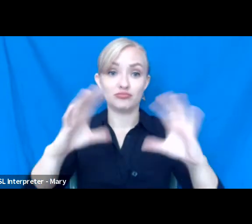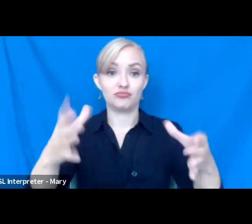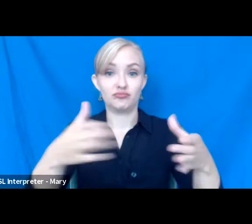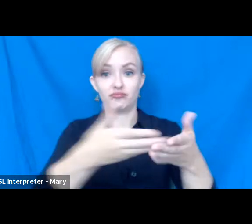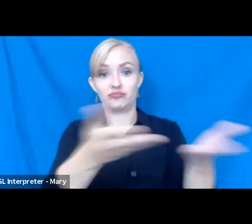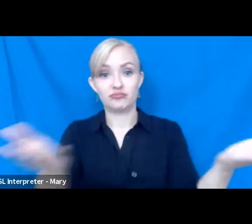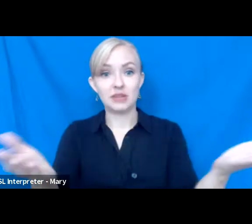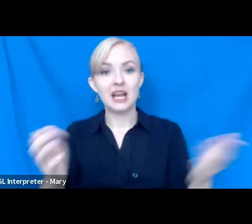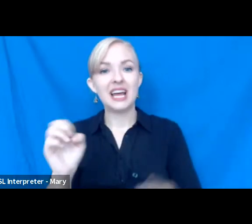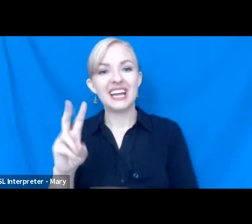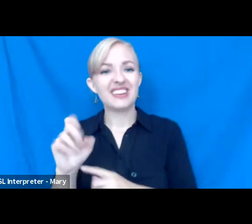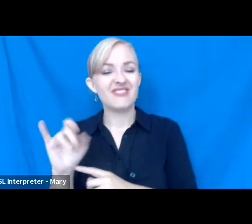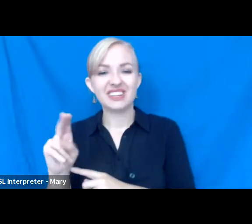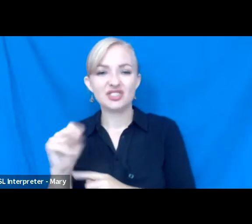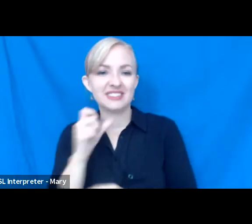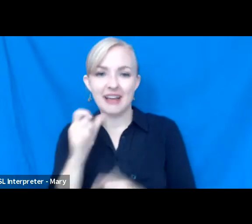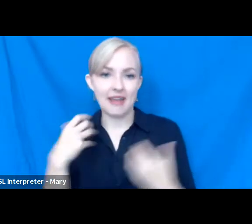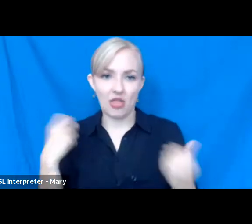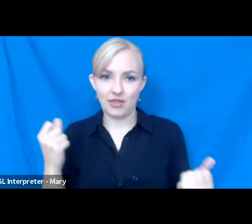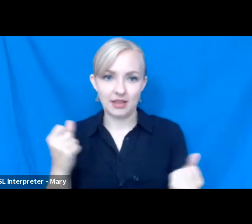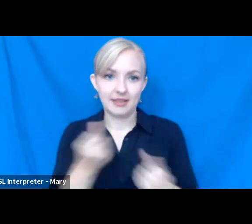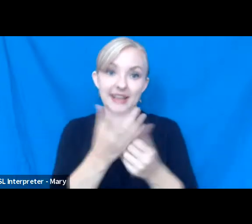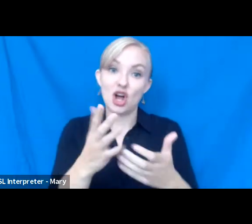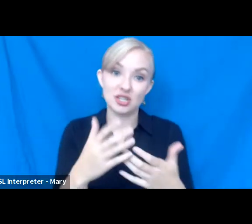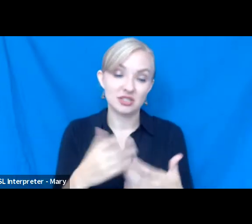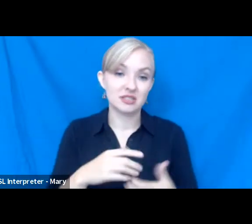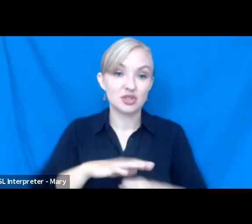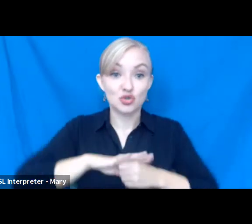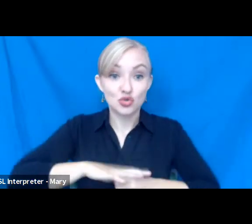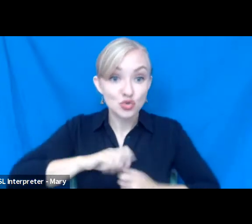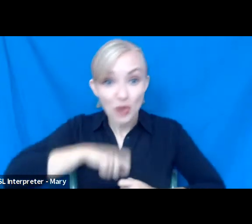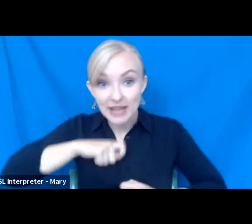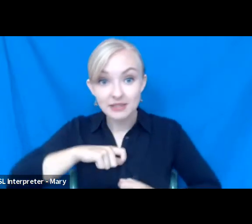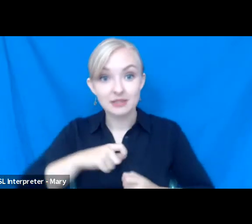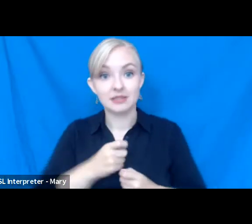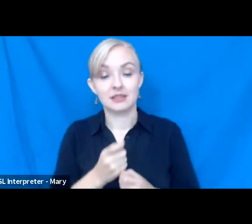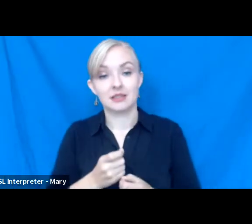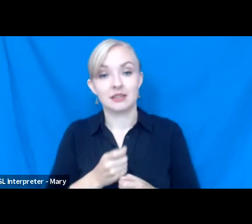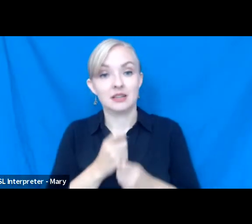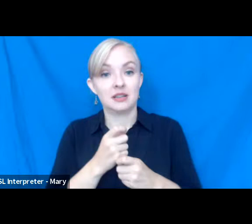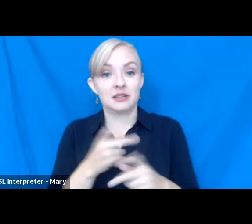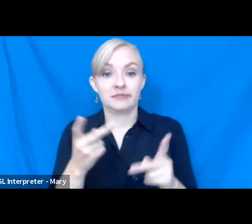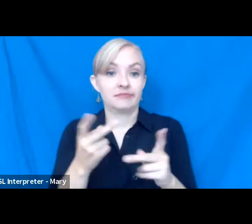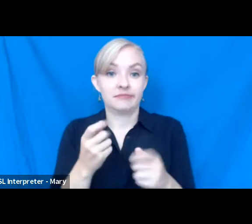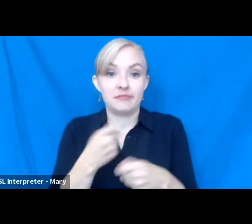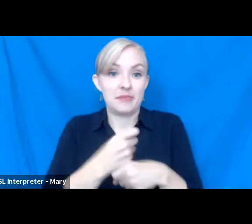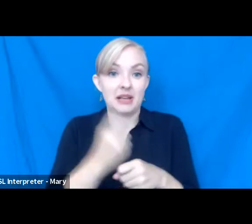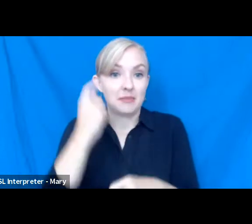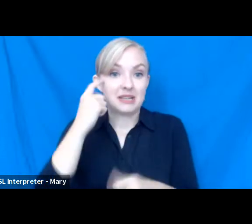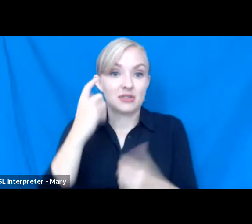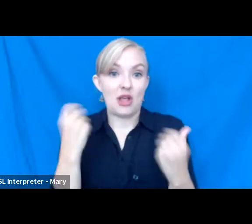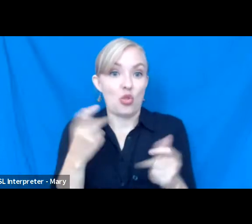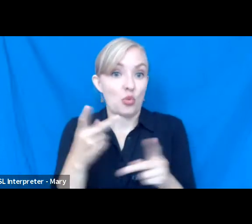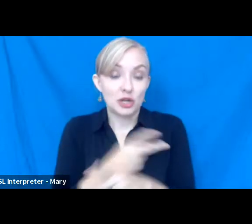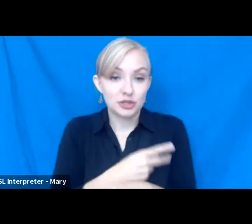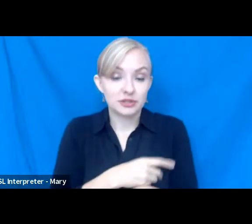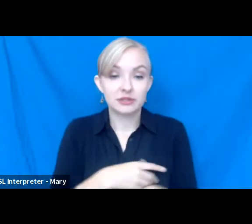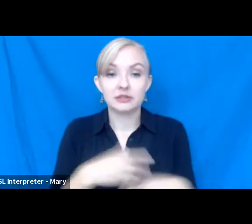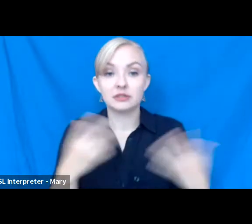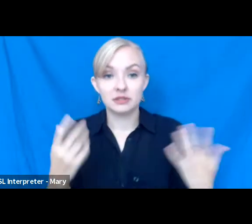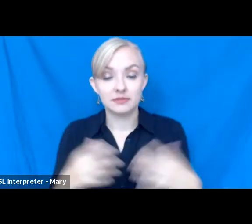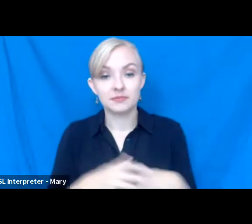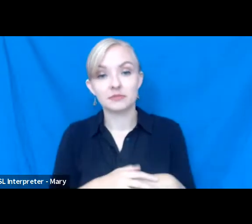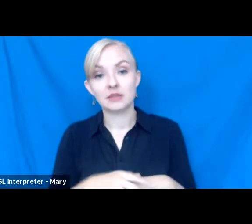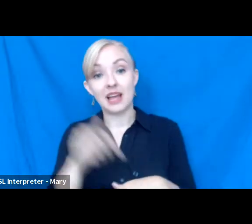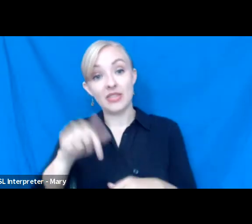unhealthy. Evictions cause stress, which can impact mental health and exacerbate chronic illnesses. Well, this work lets